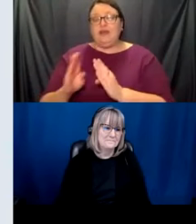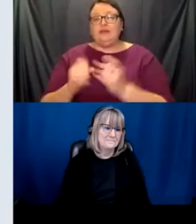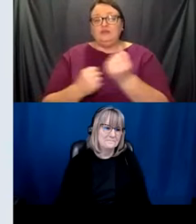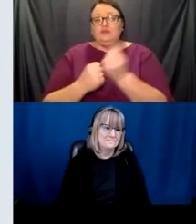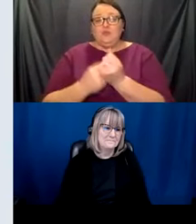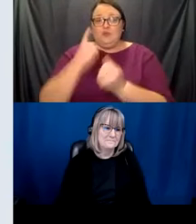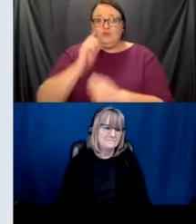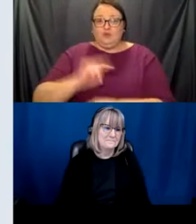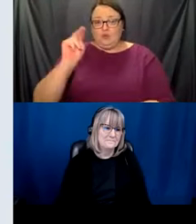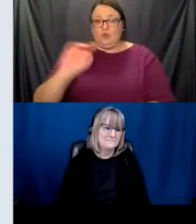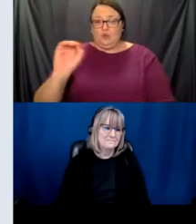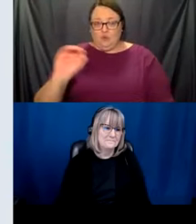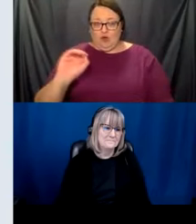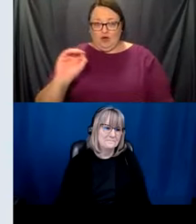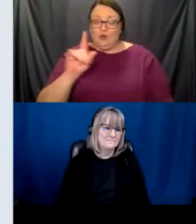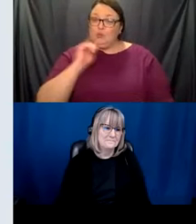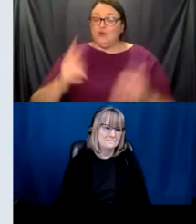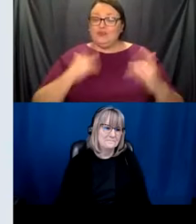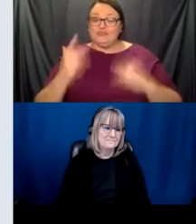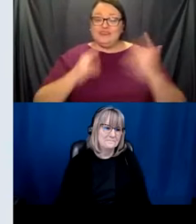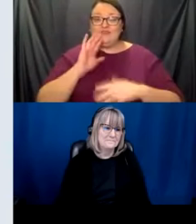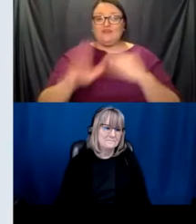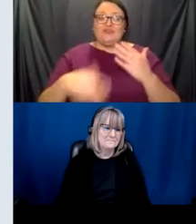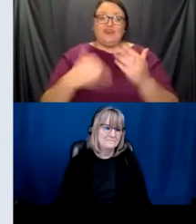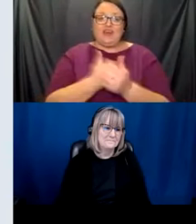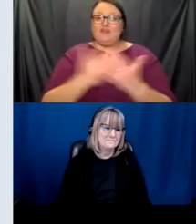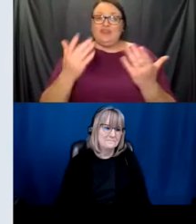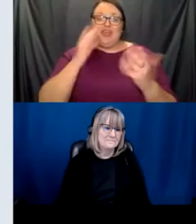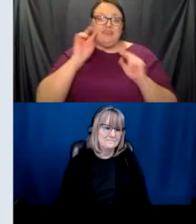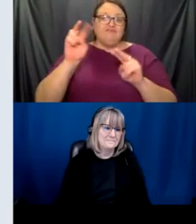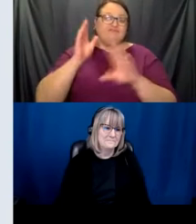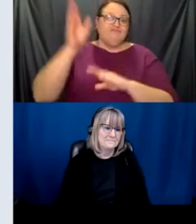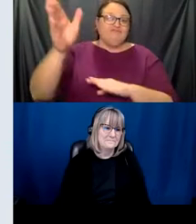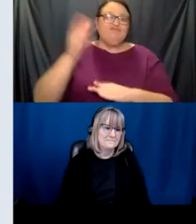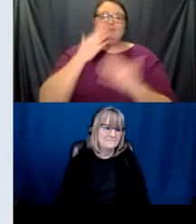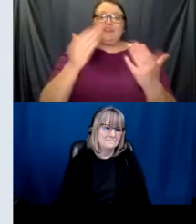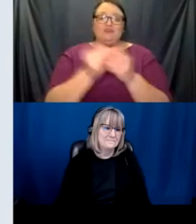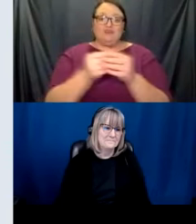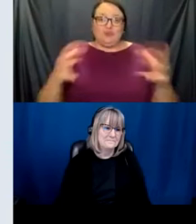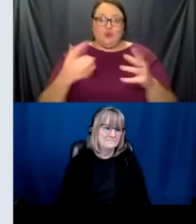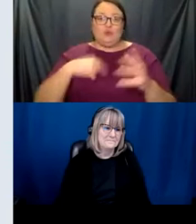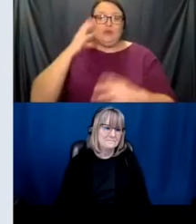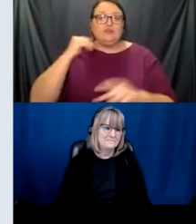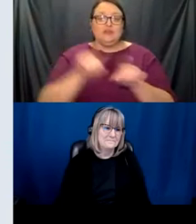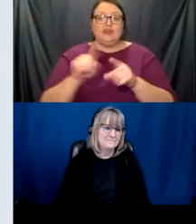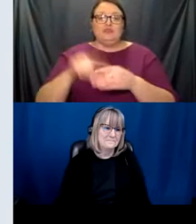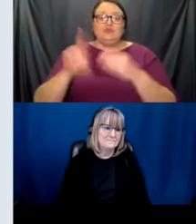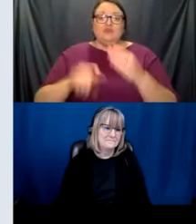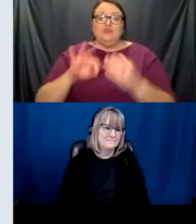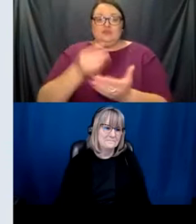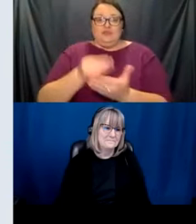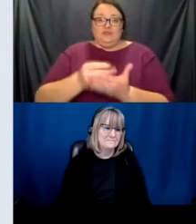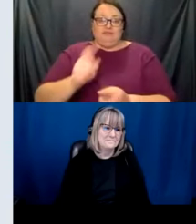Omaha. We are excited for all that is ahead of us thanks to the growth we experienced as a result of these